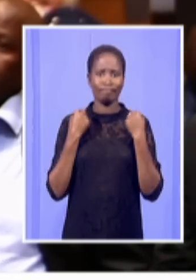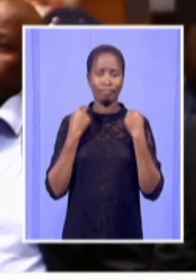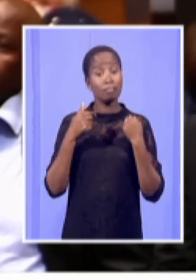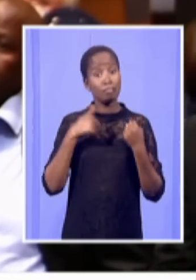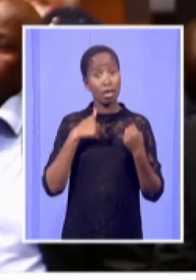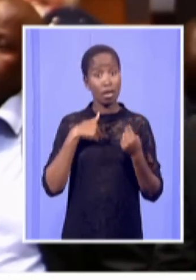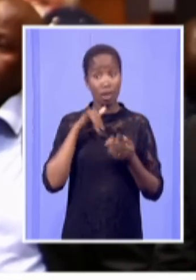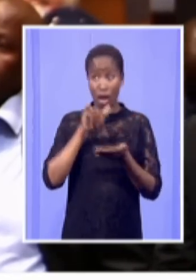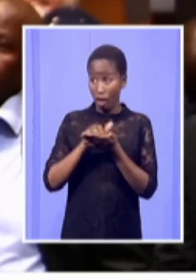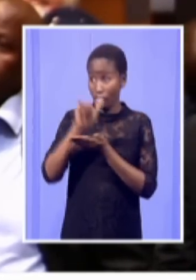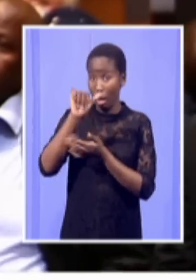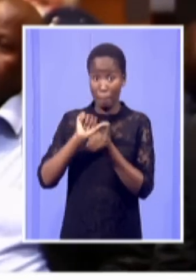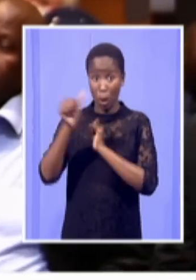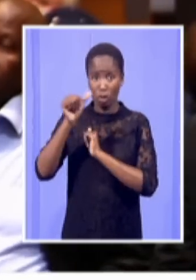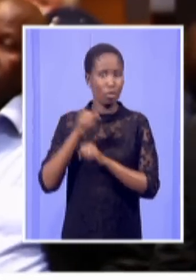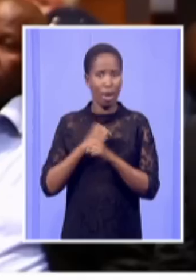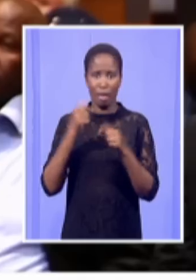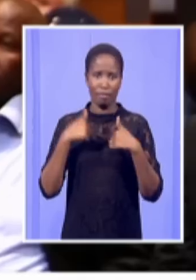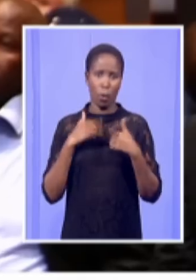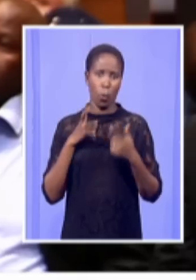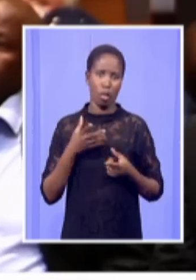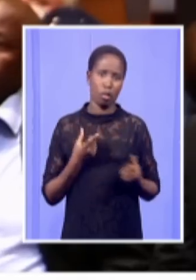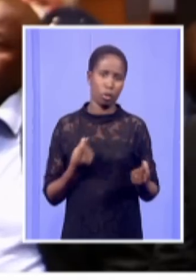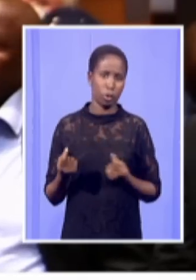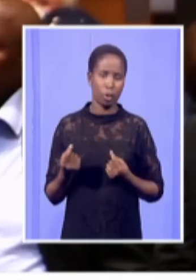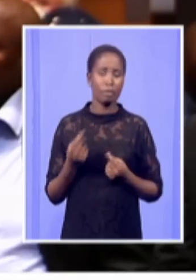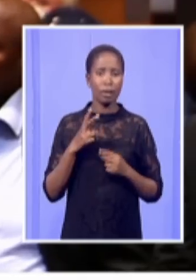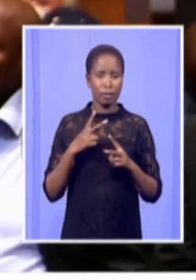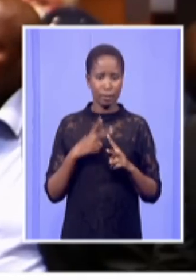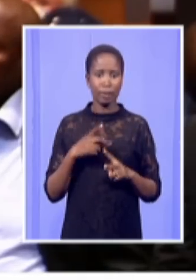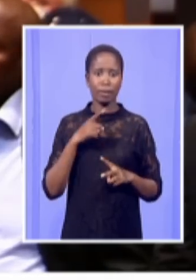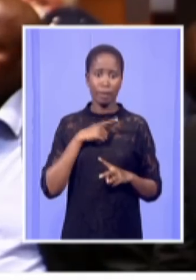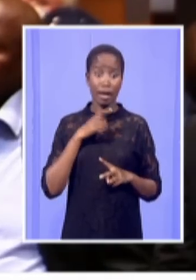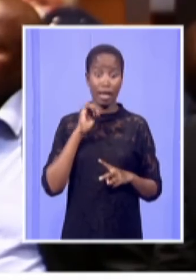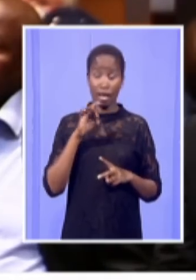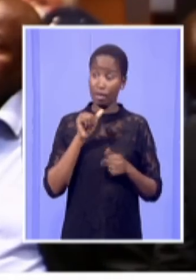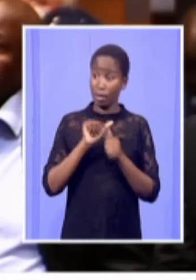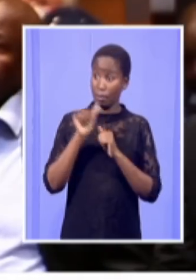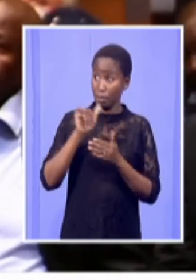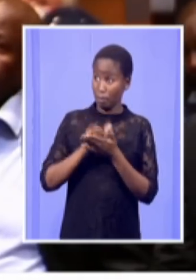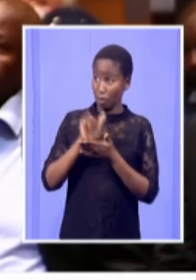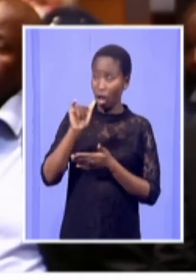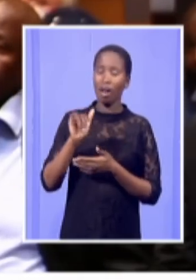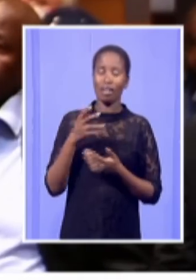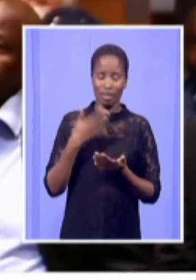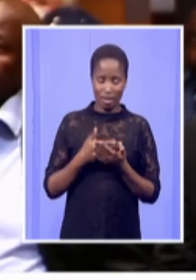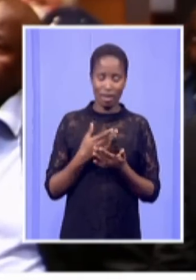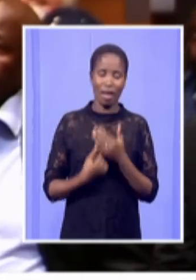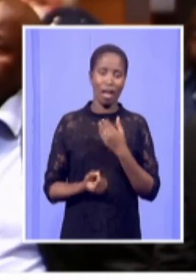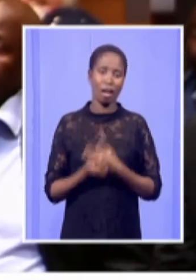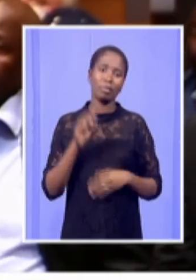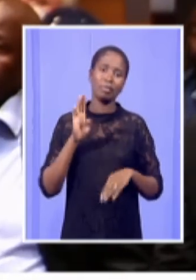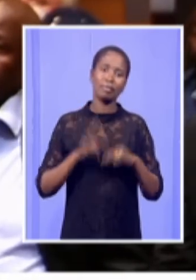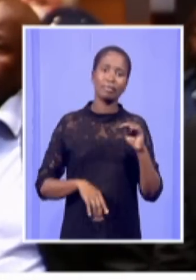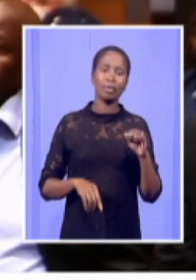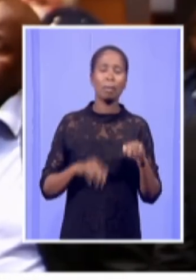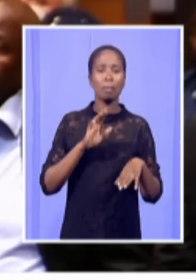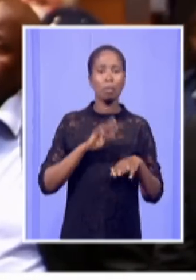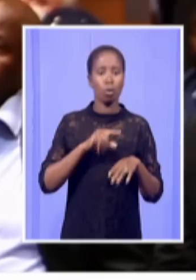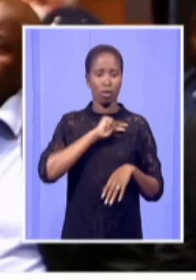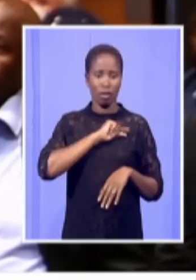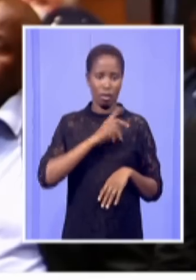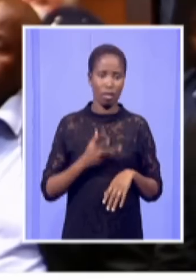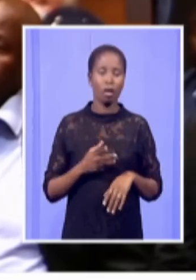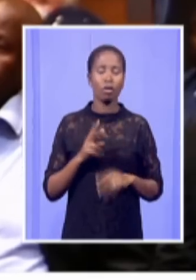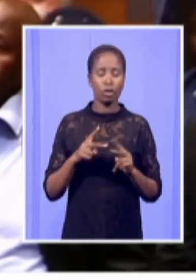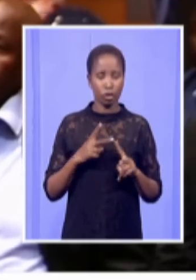and any suggestion that I pose a flight risk is devoid of any truth and not bona fide. At this point in time, I am still prepared to assist the